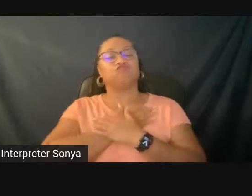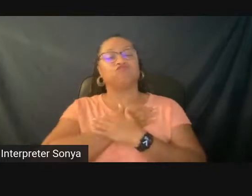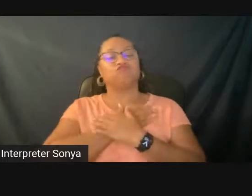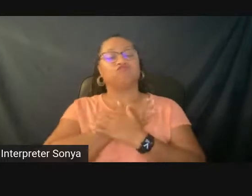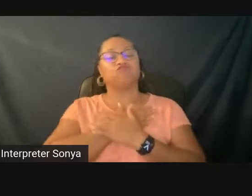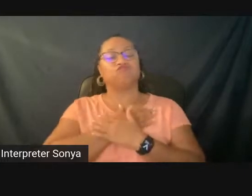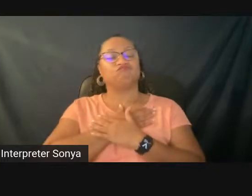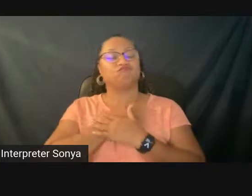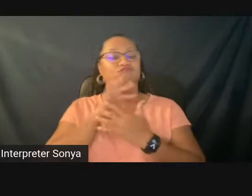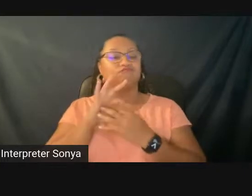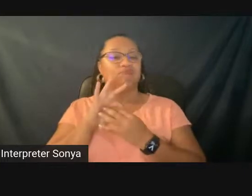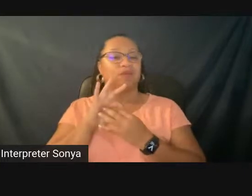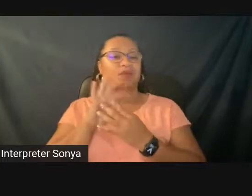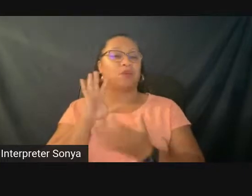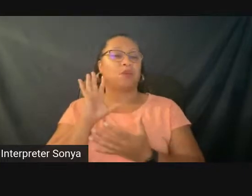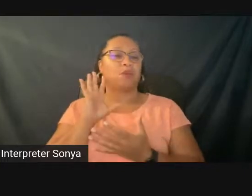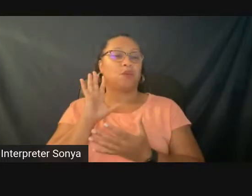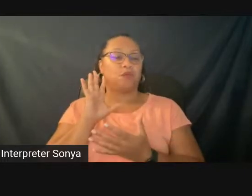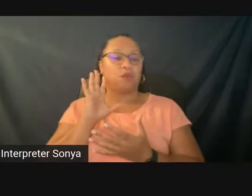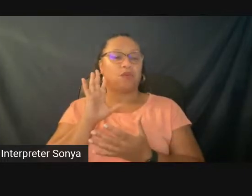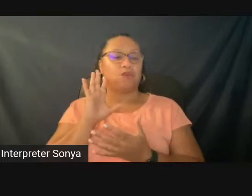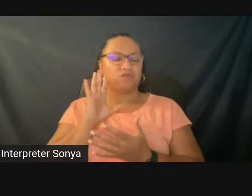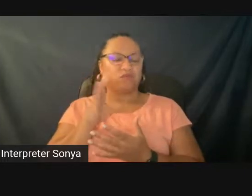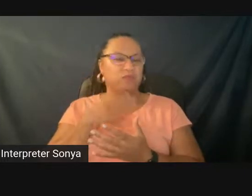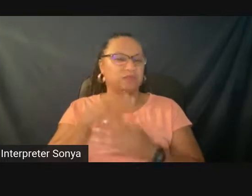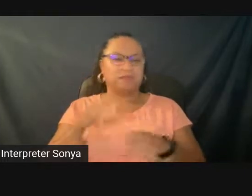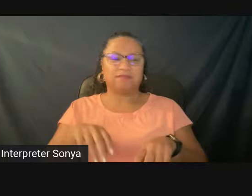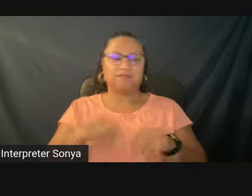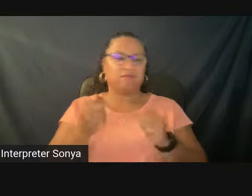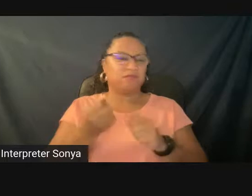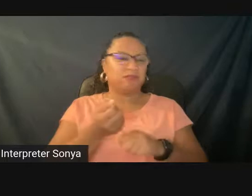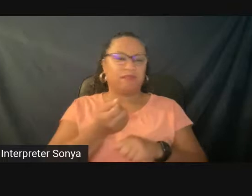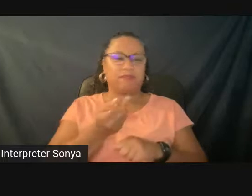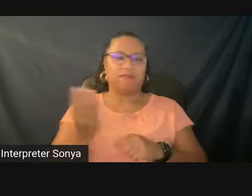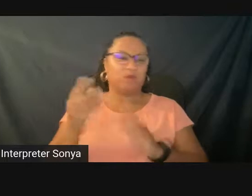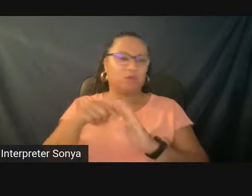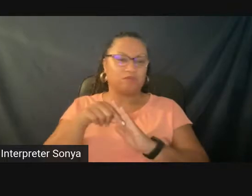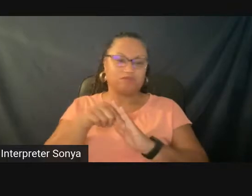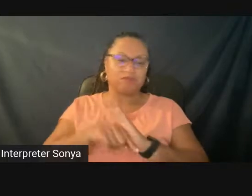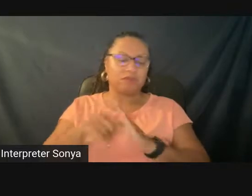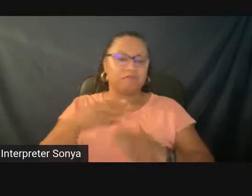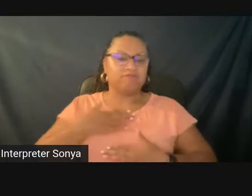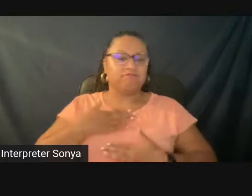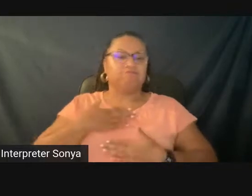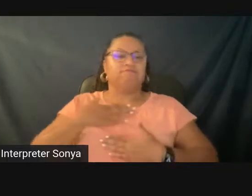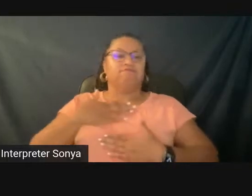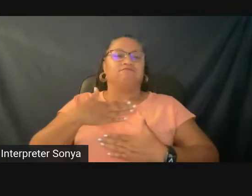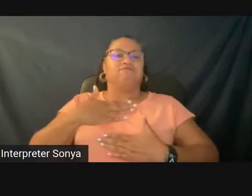let go. We're going to take a few deep cleansing breaths.